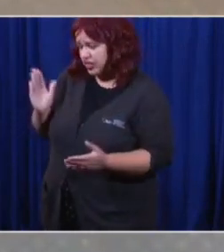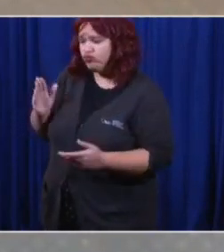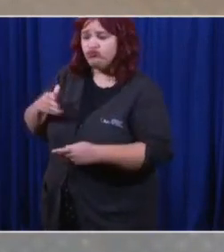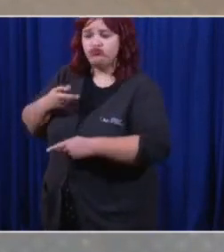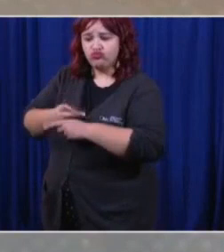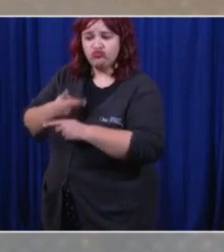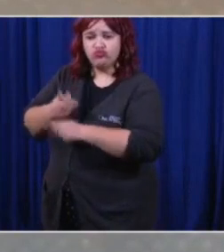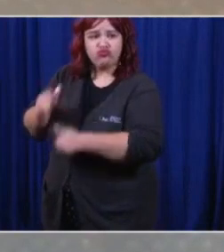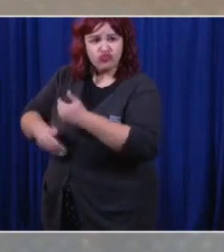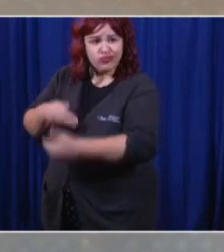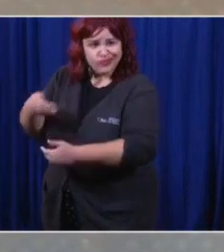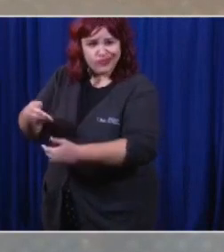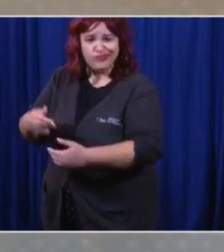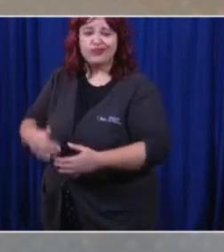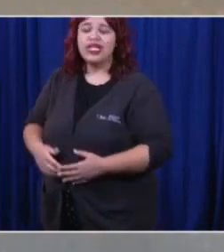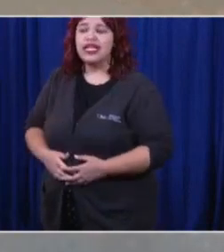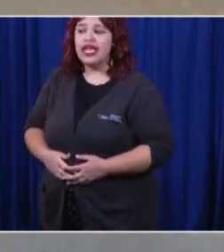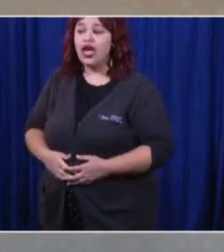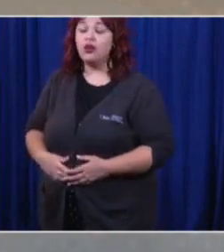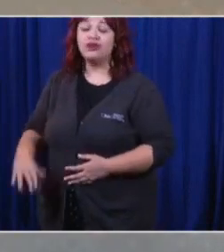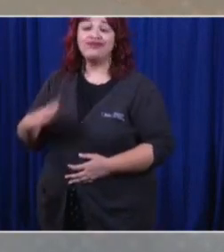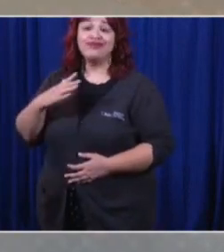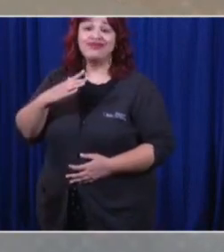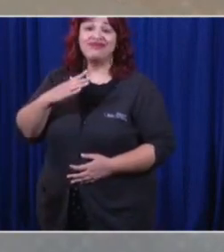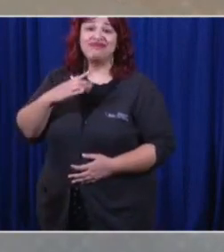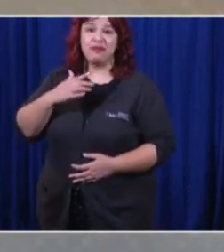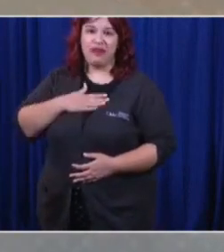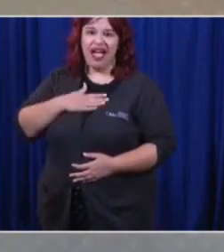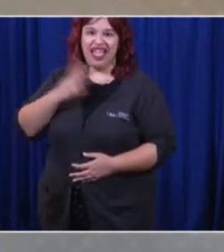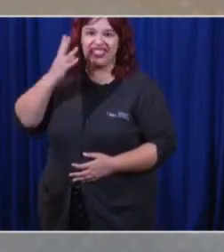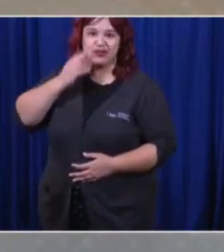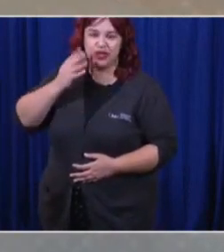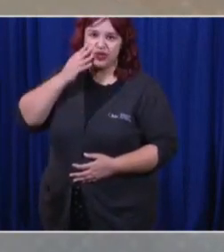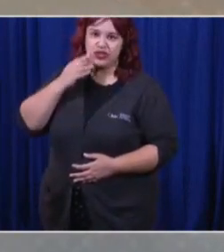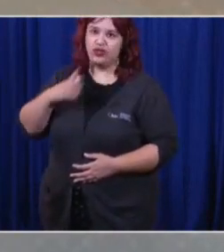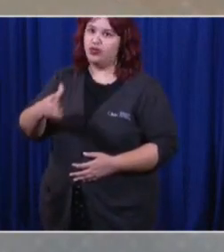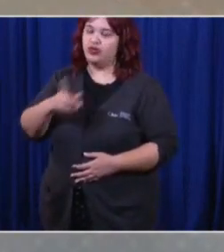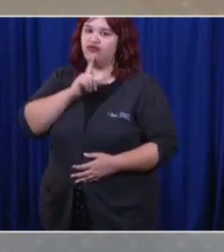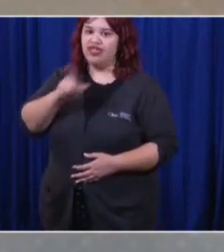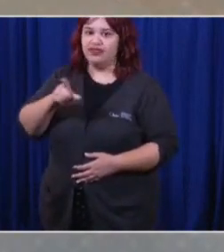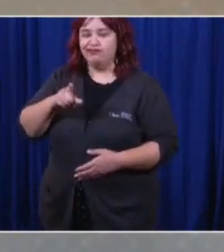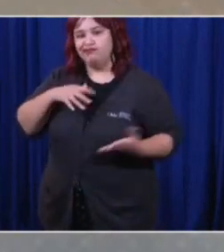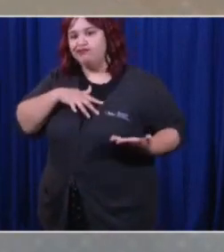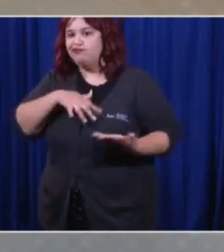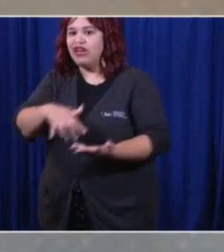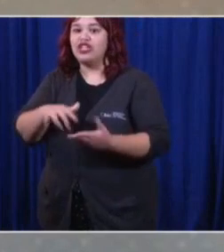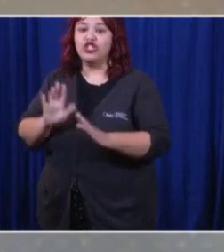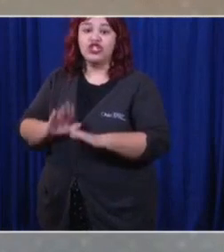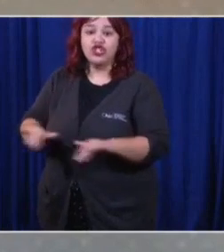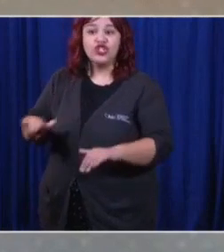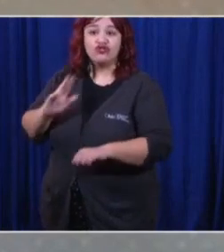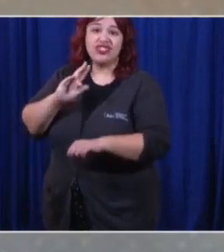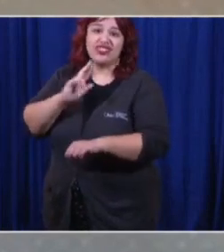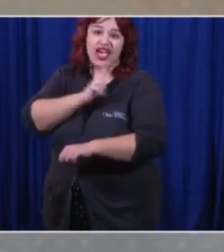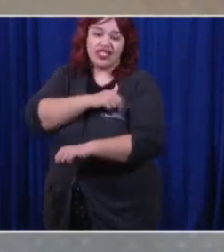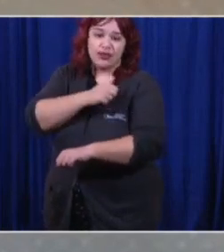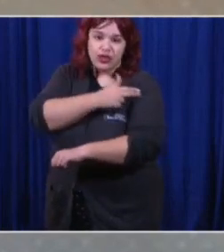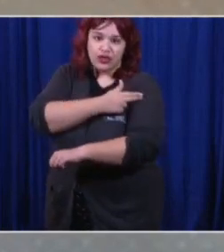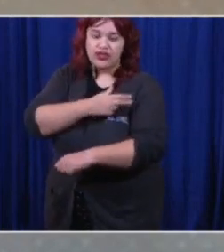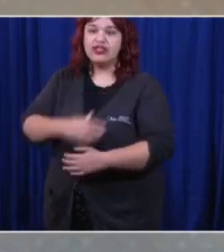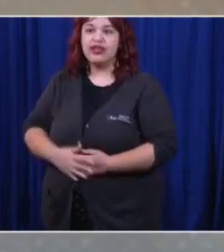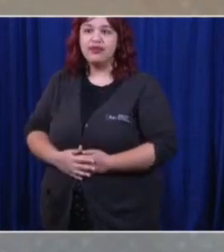inflammatory condition which occurs, which can be devastating, but fortunately, that's relatively rare. And children require significantly less